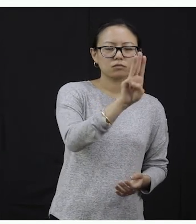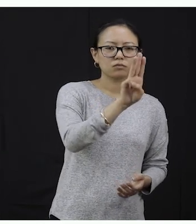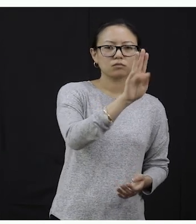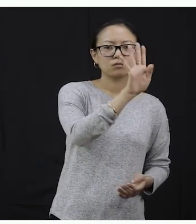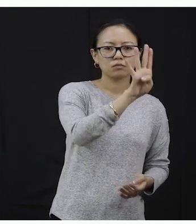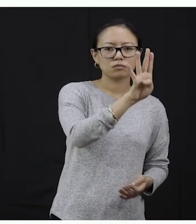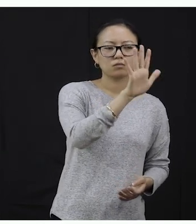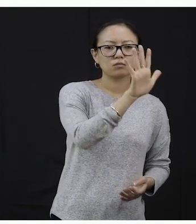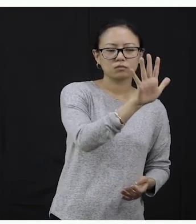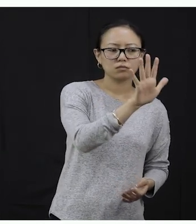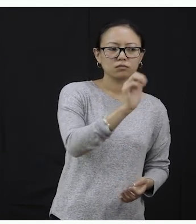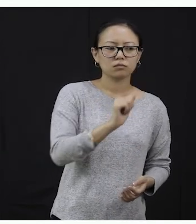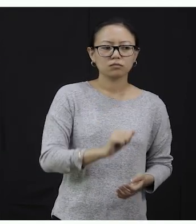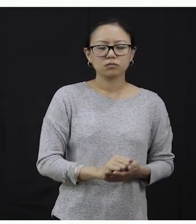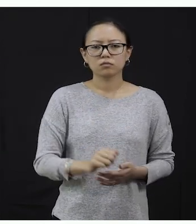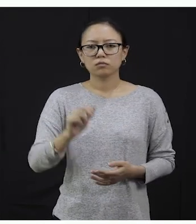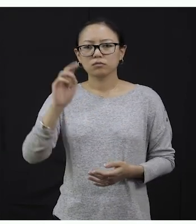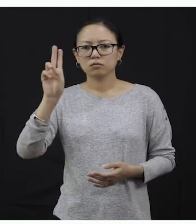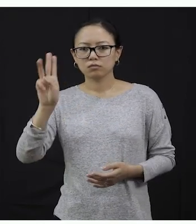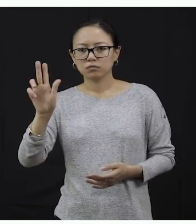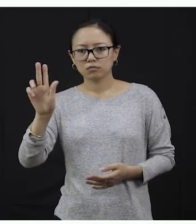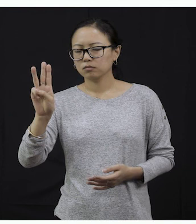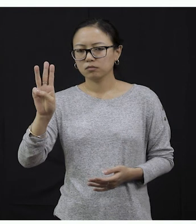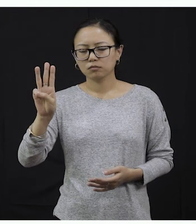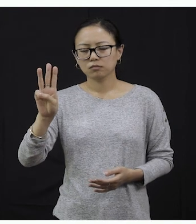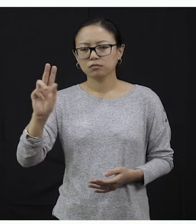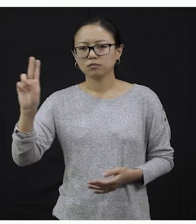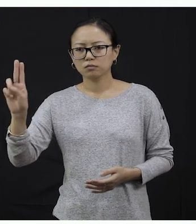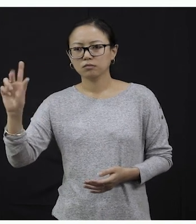345 and 321.